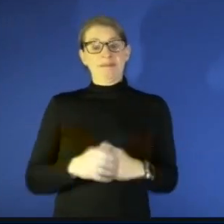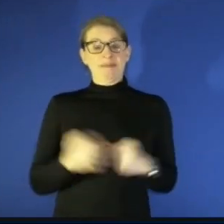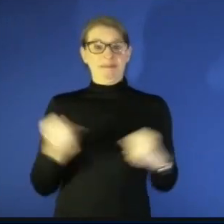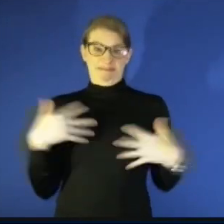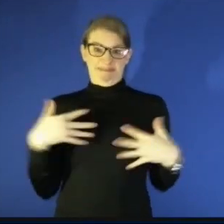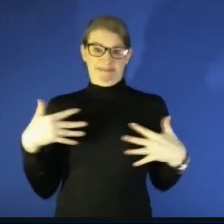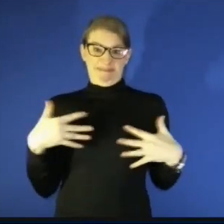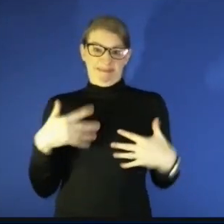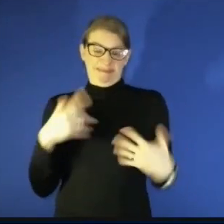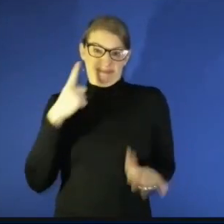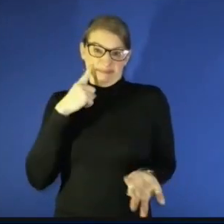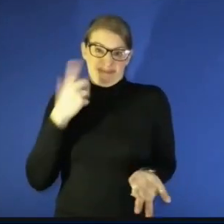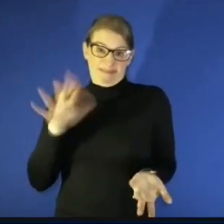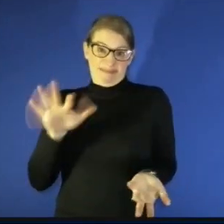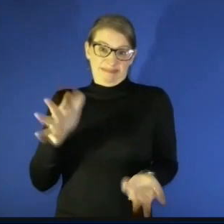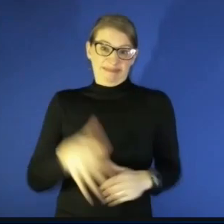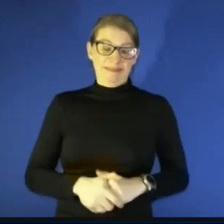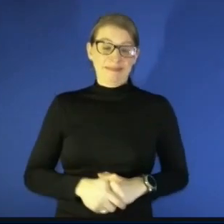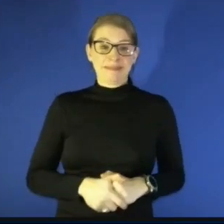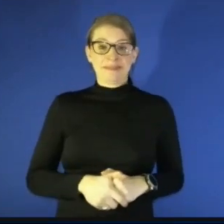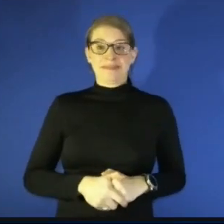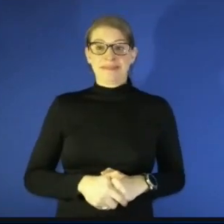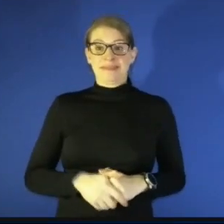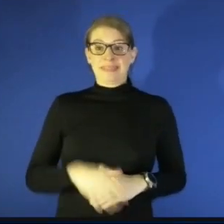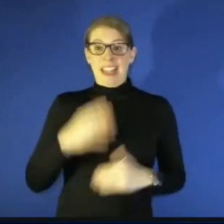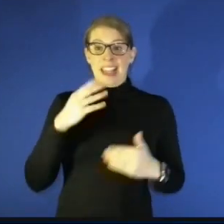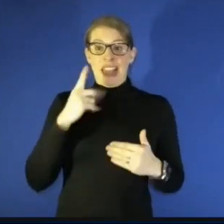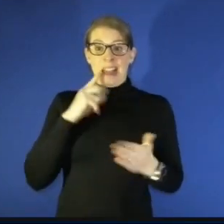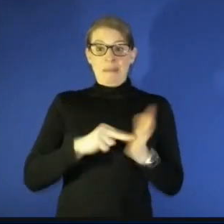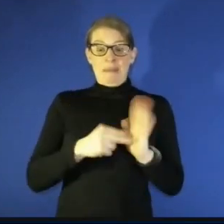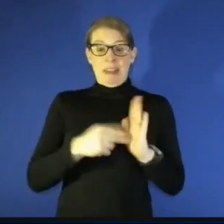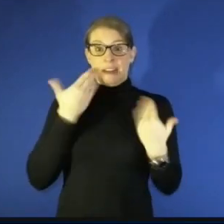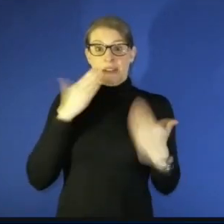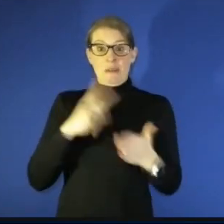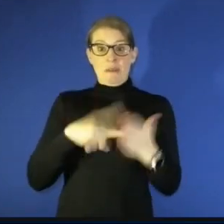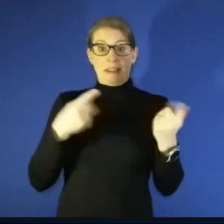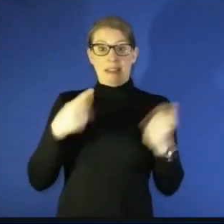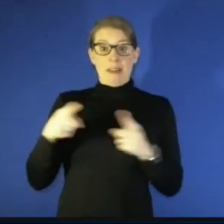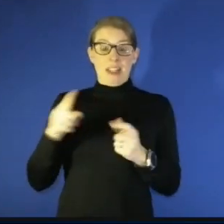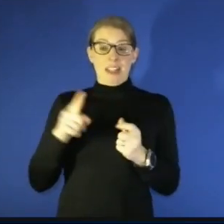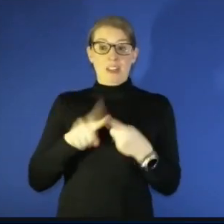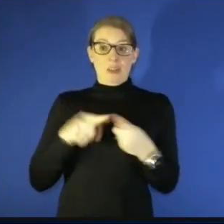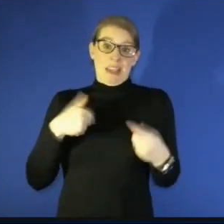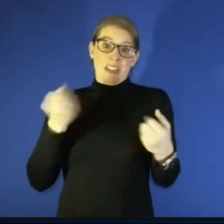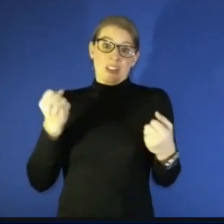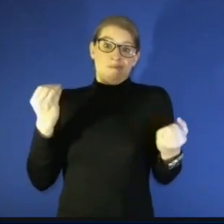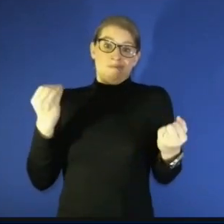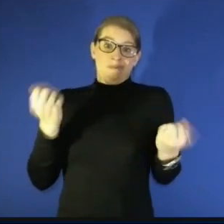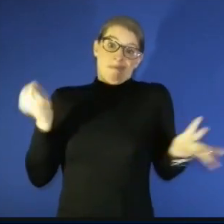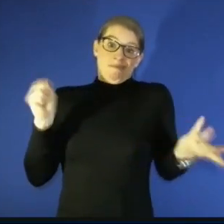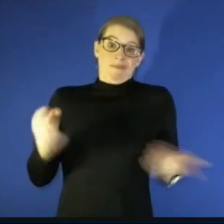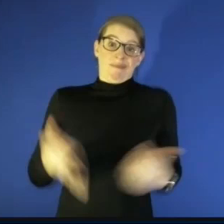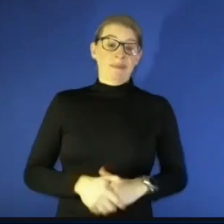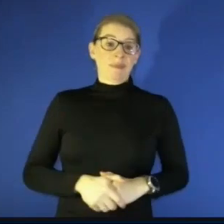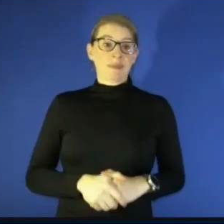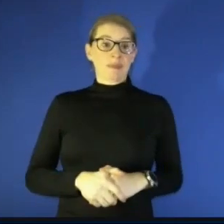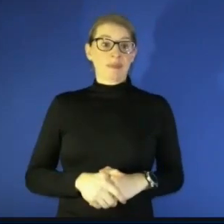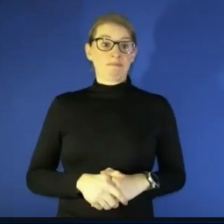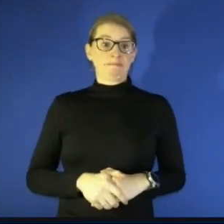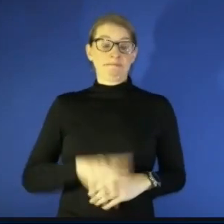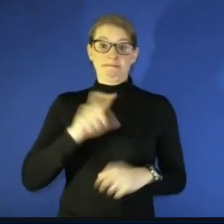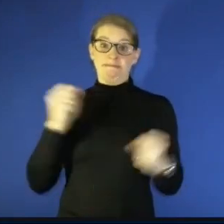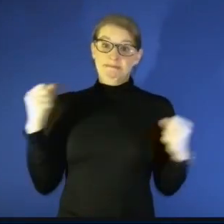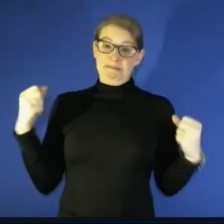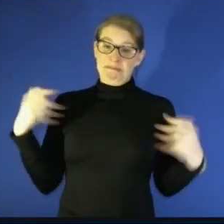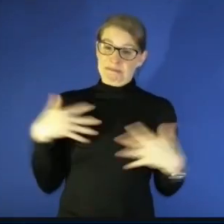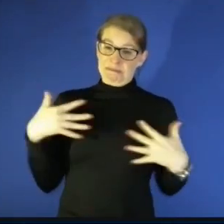kind of. I mean, I don't know what's happening to me, so yeah. Yeah. That must have been really scary. But you had